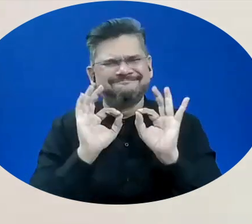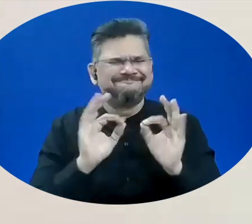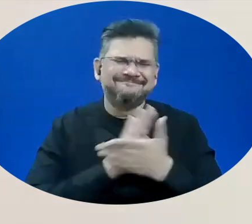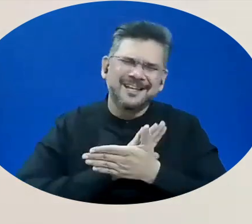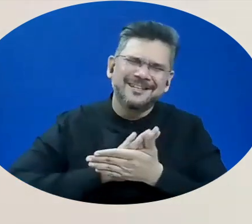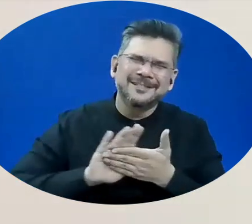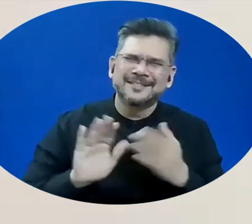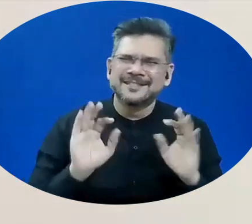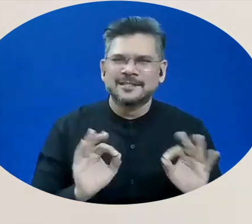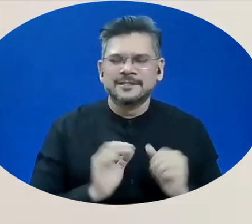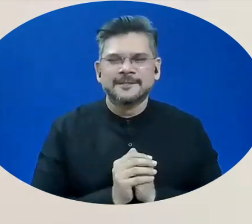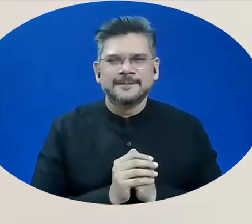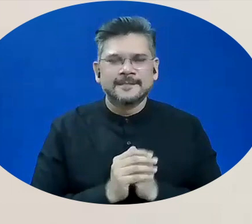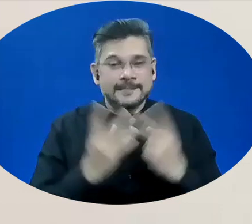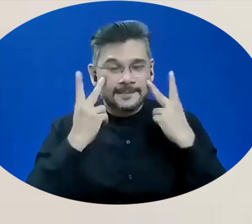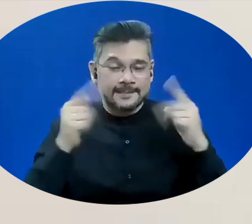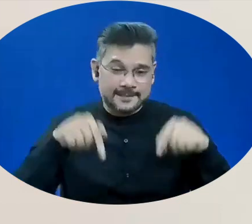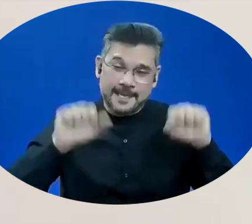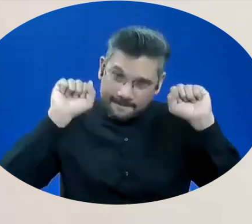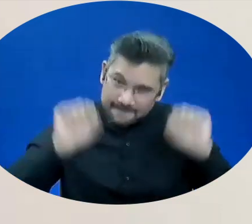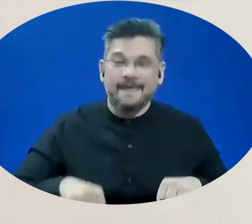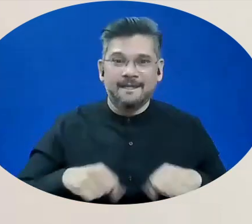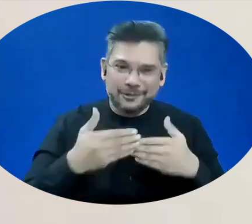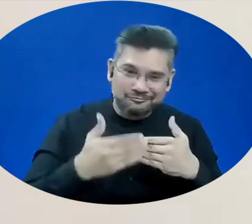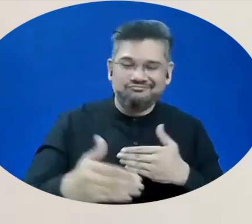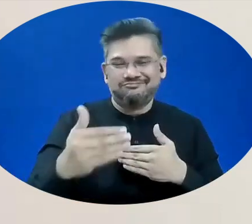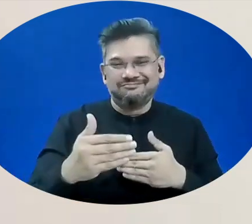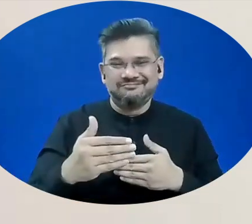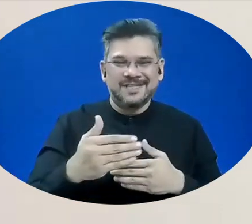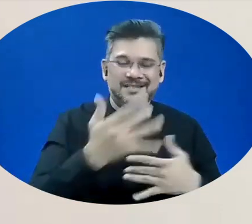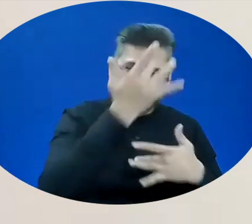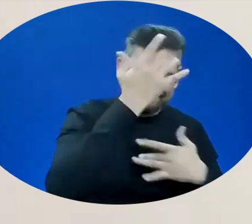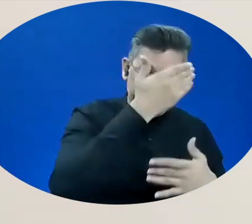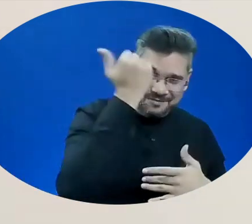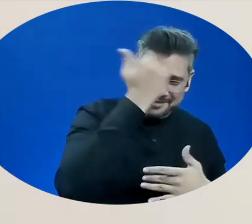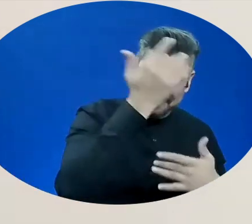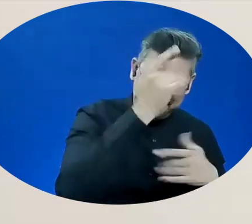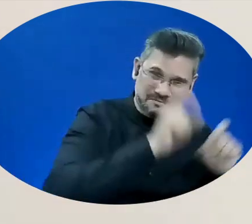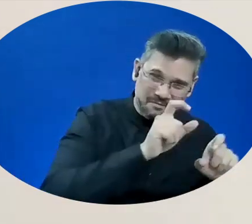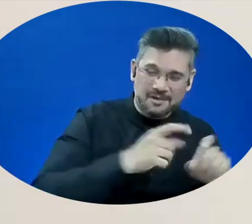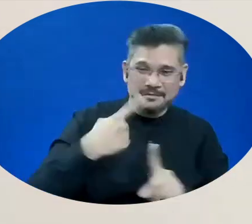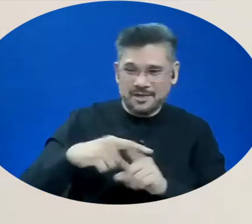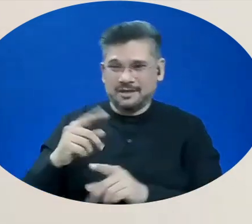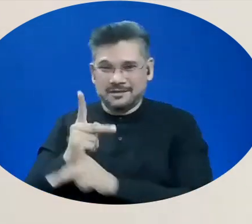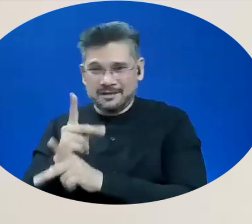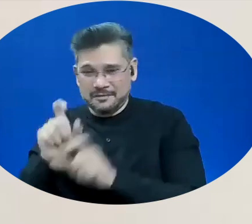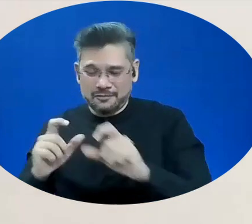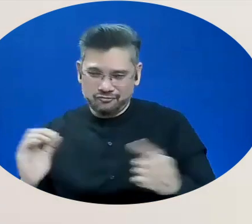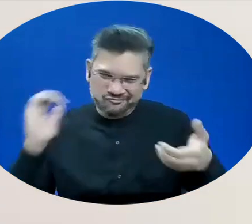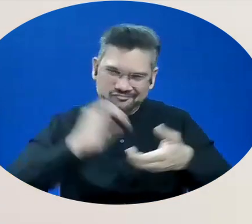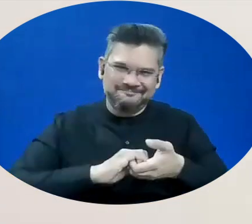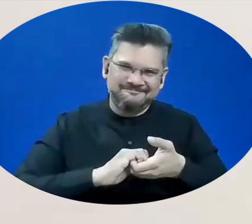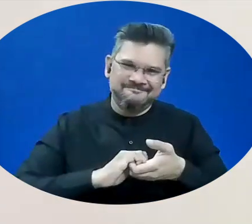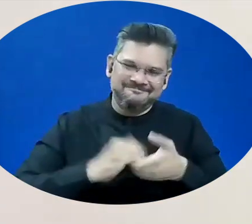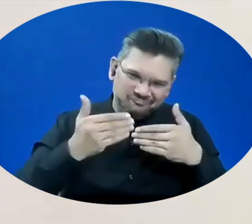is possible with persons with dementia, with care partners. And I think as we move forward, we'd love